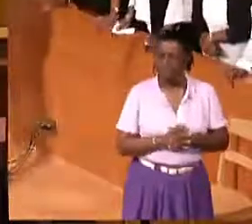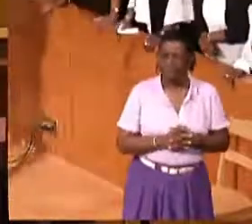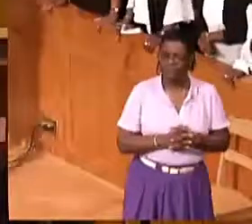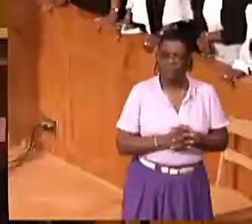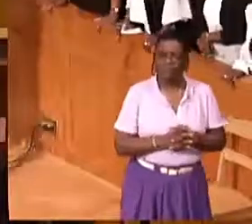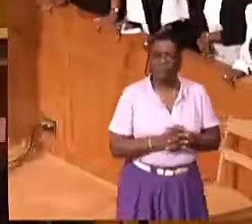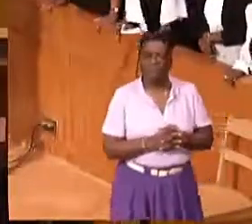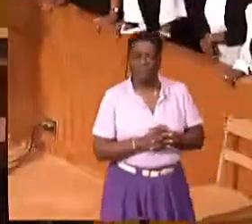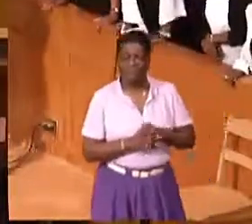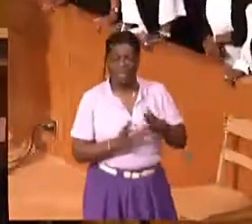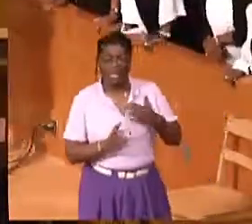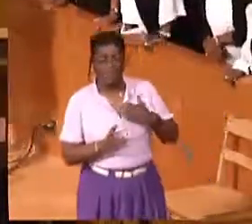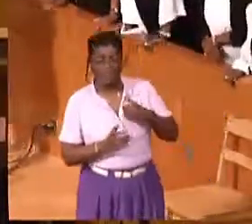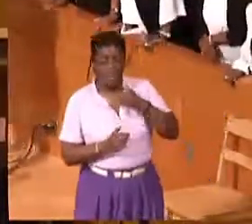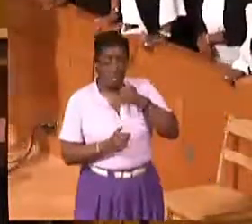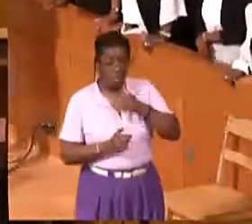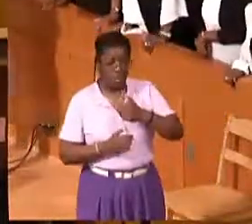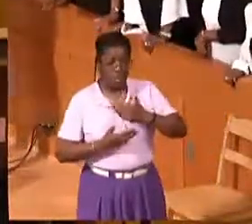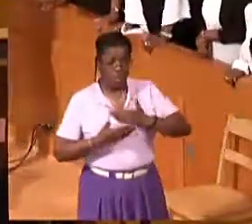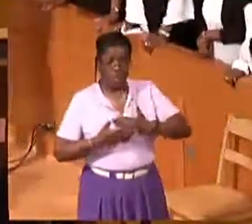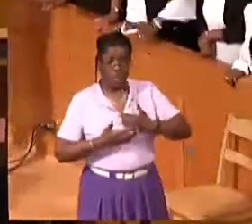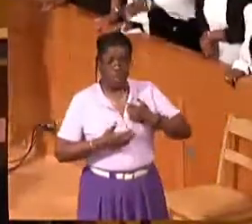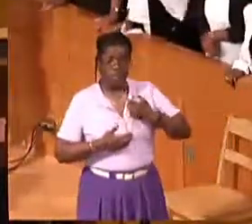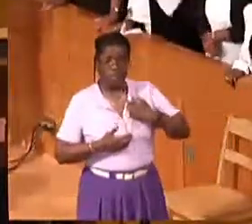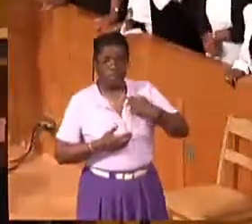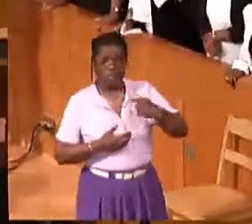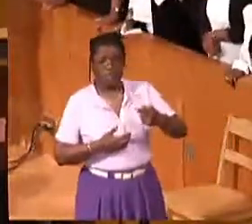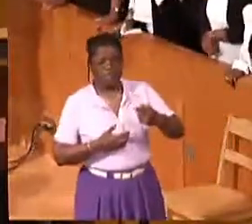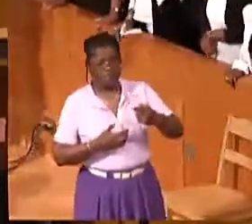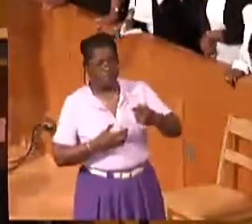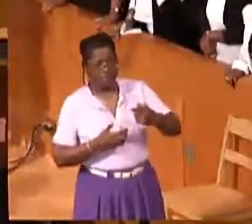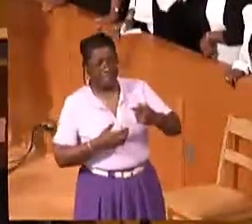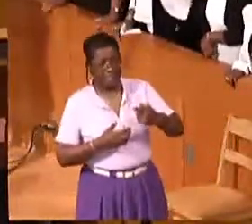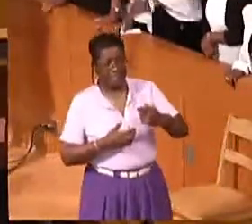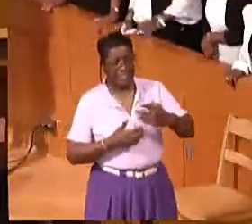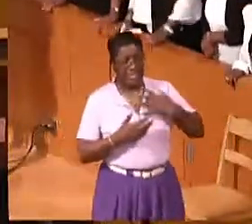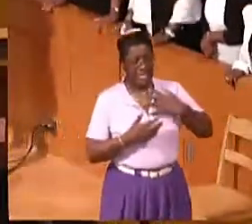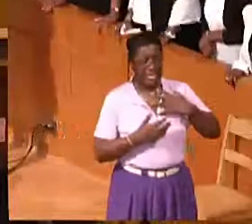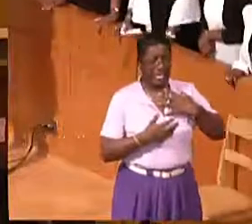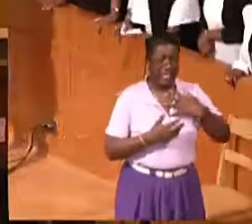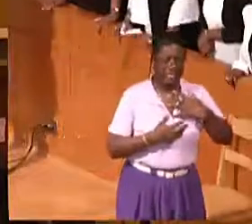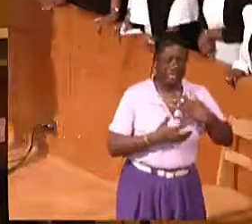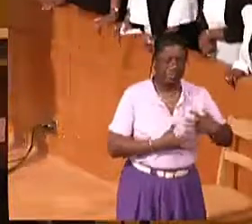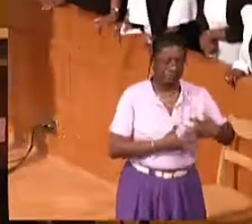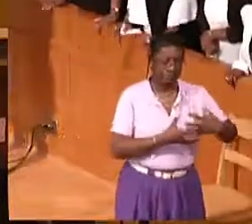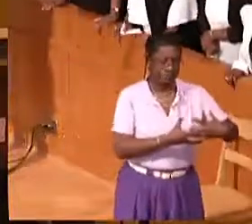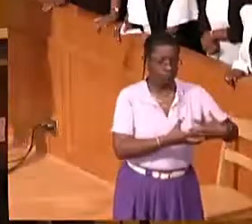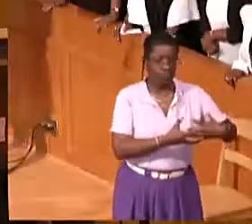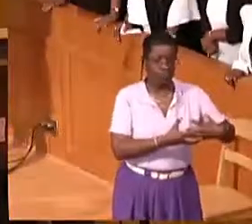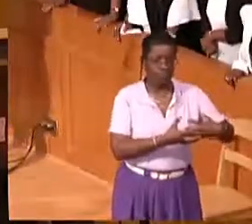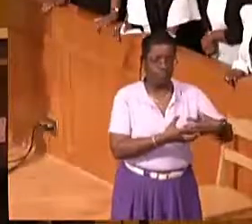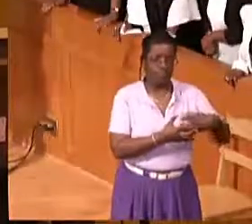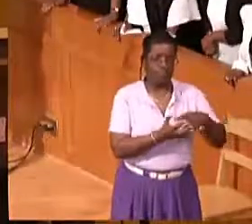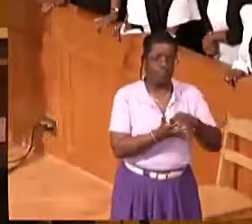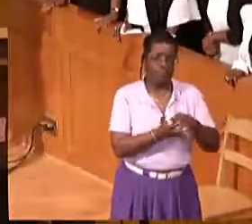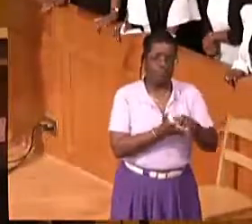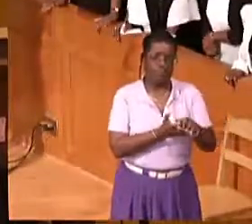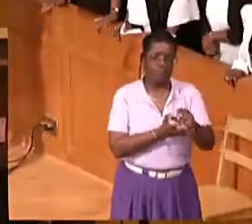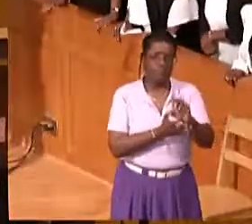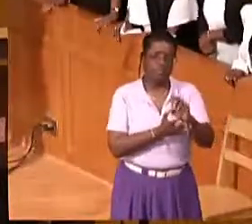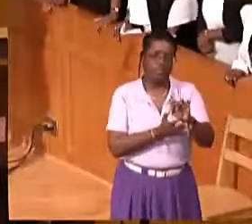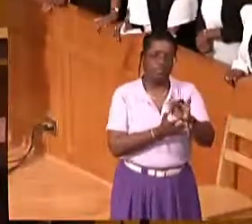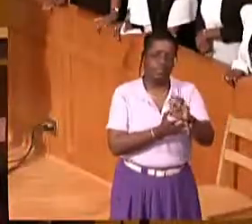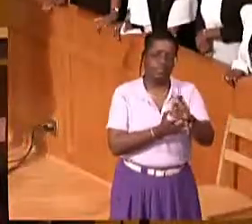Baby girl at home, she's battling breast cancer. Do I have a witness here? Listen, don't say all